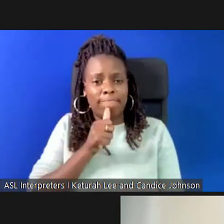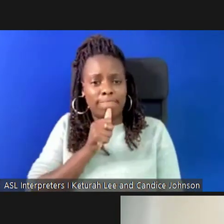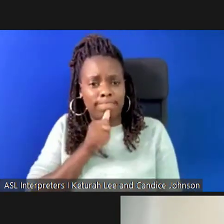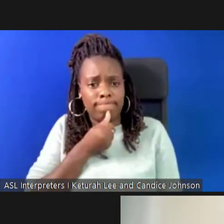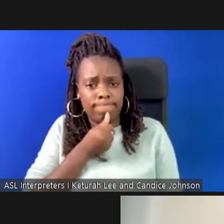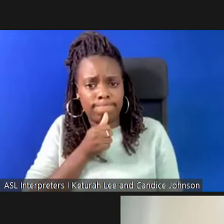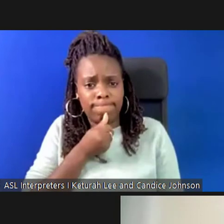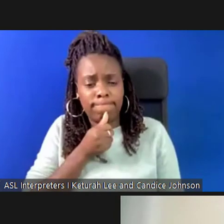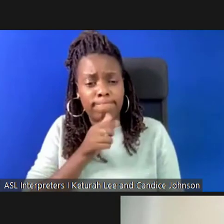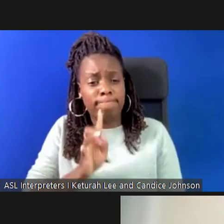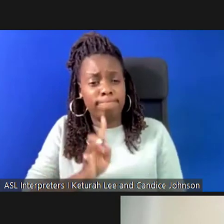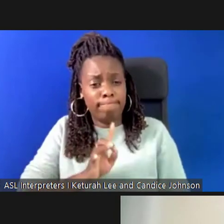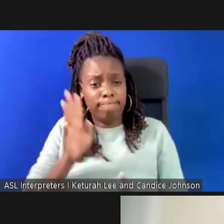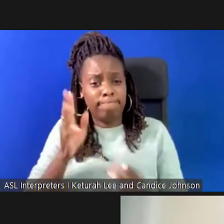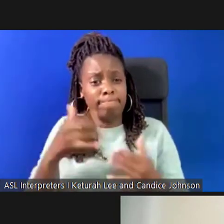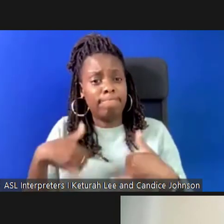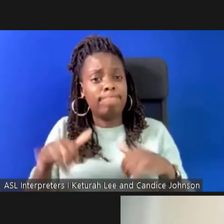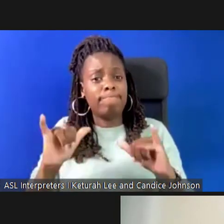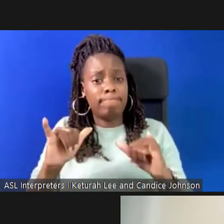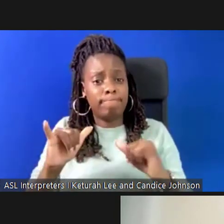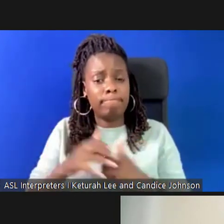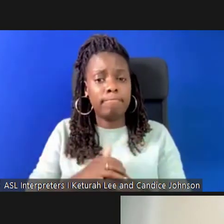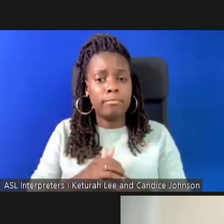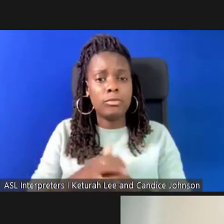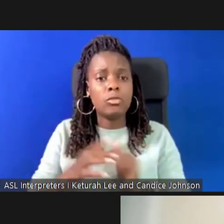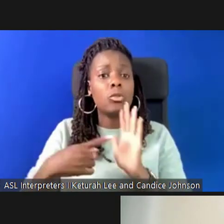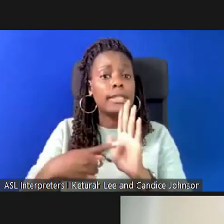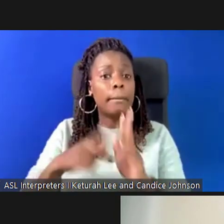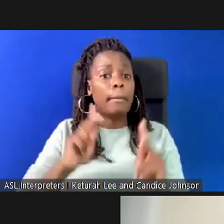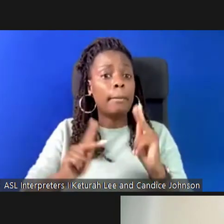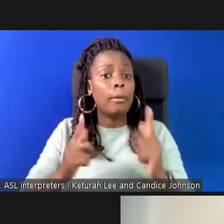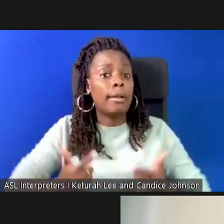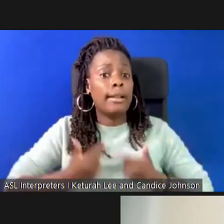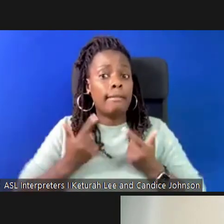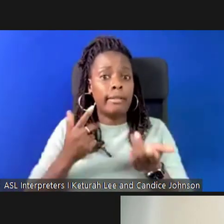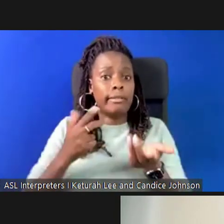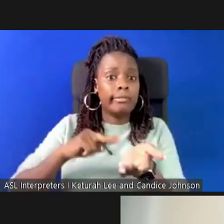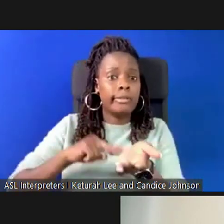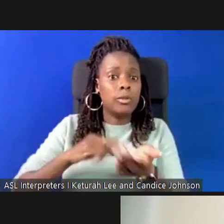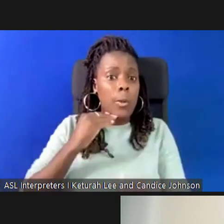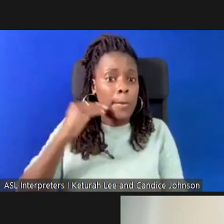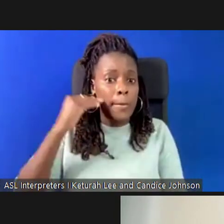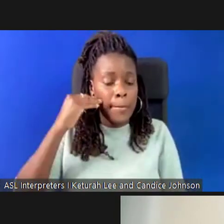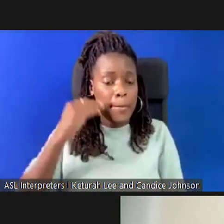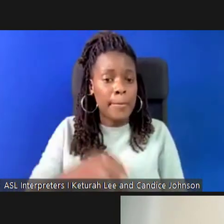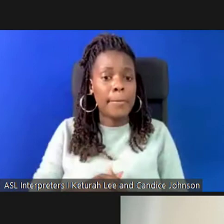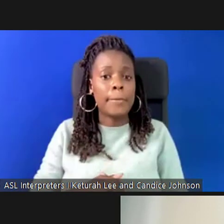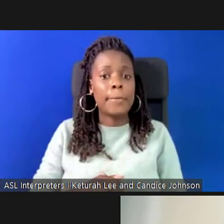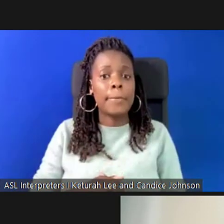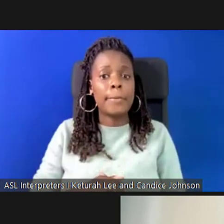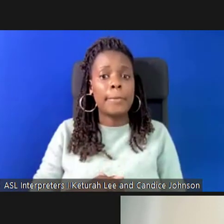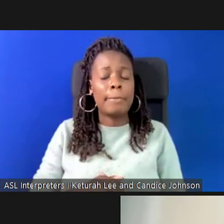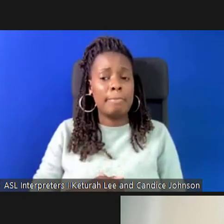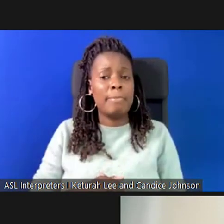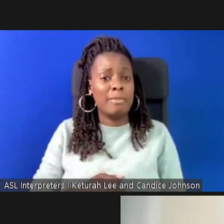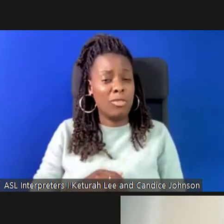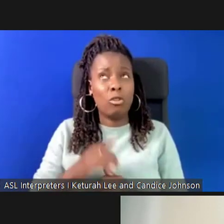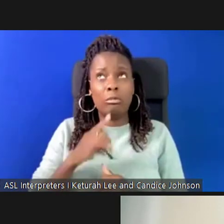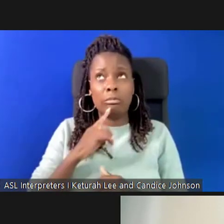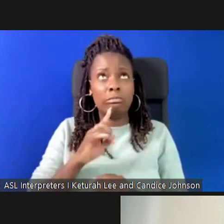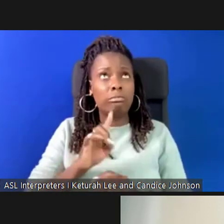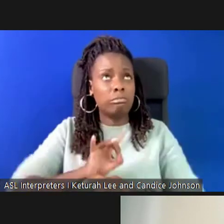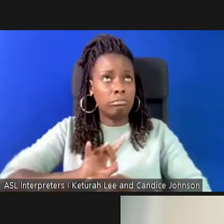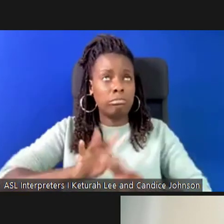suffer. Individuals in nursing facilities who have been really isolated from